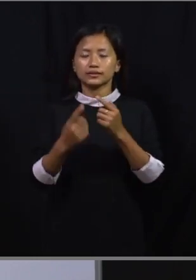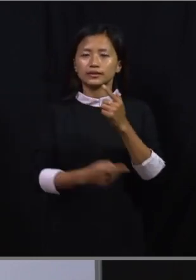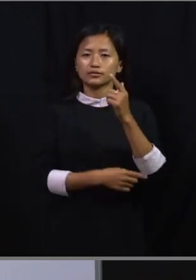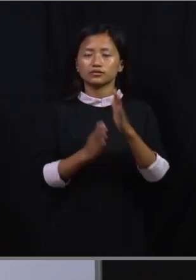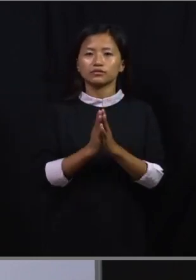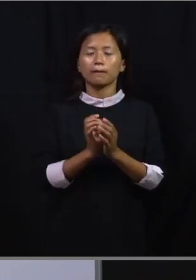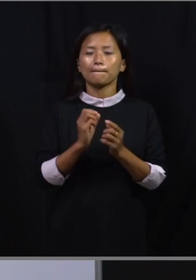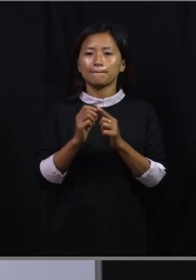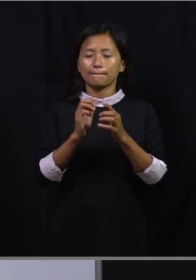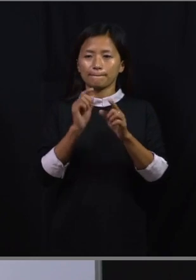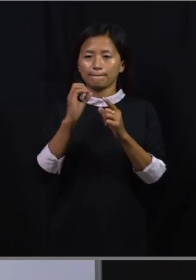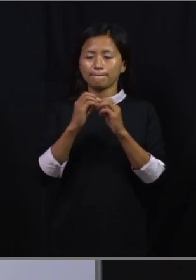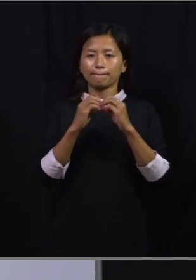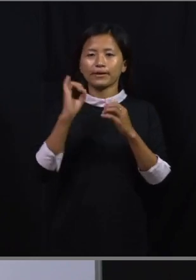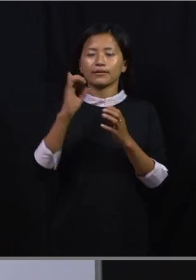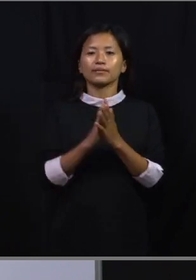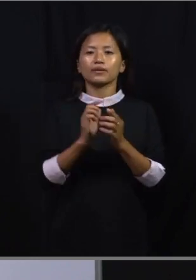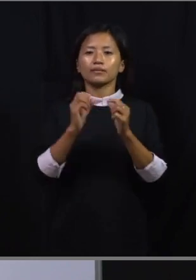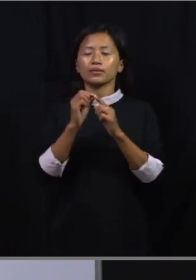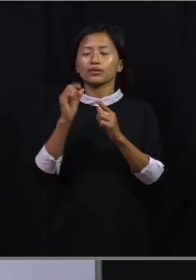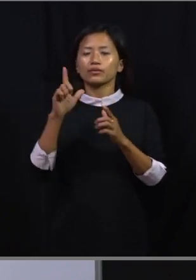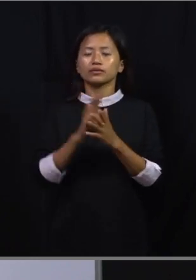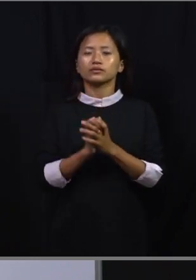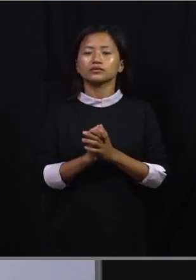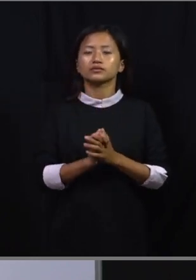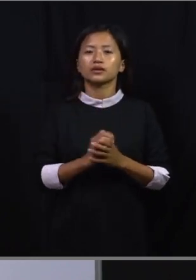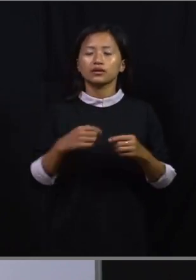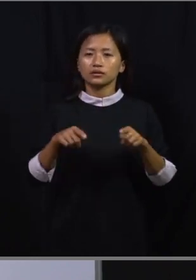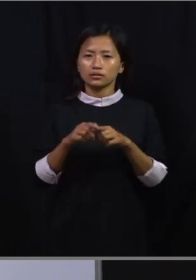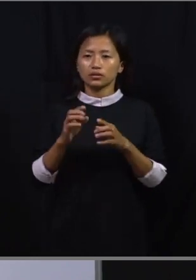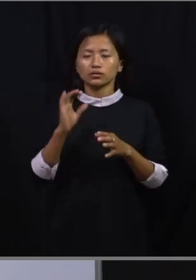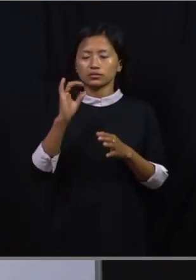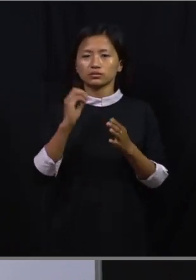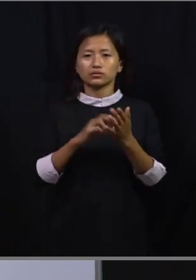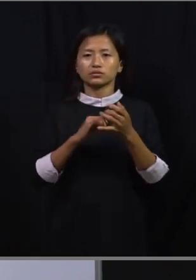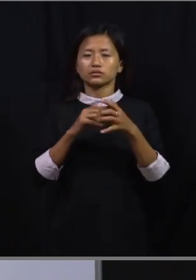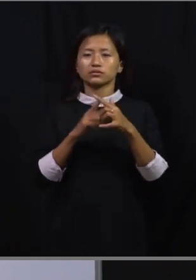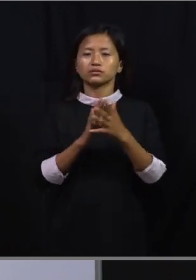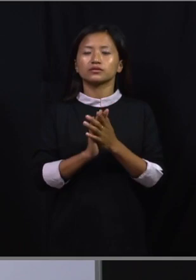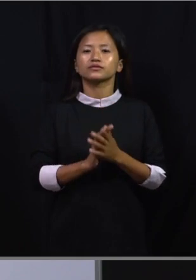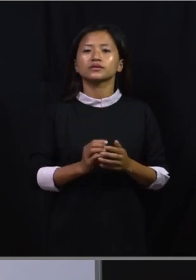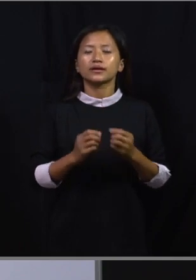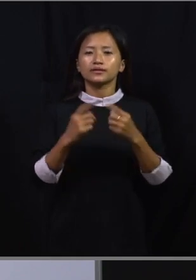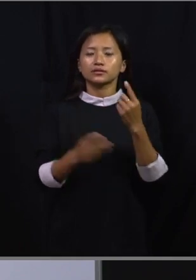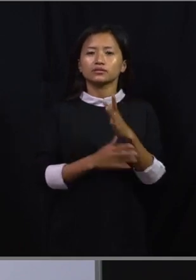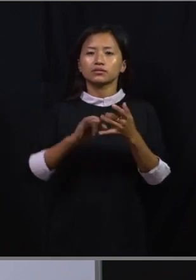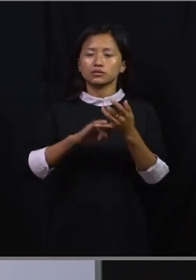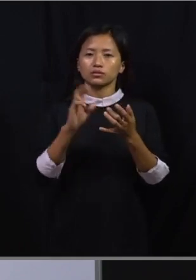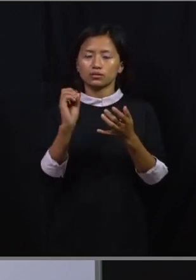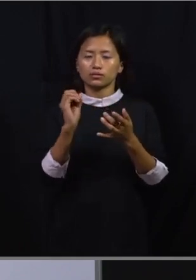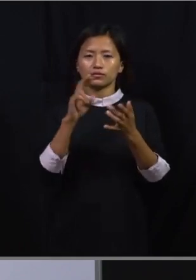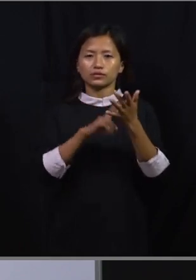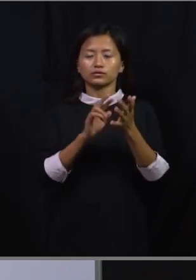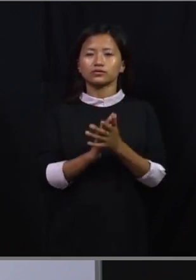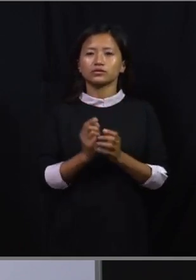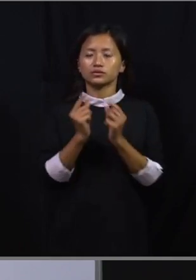bipolarity. Yeah, what led or what caused the end of the Soviet disintegration of the Soviet Union.